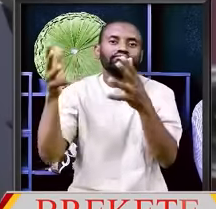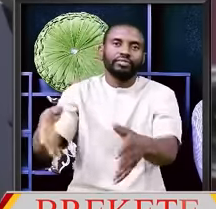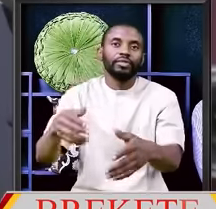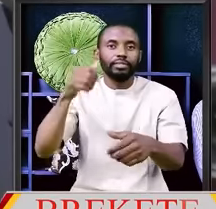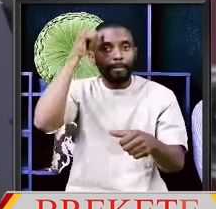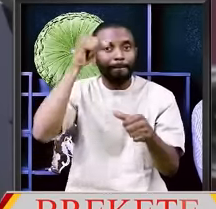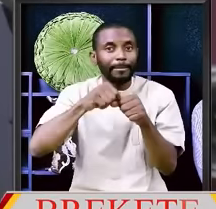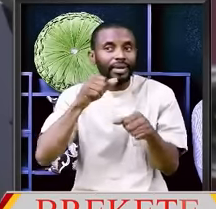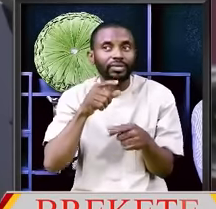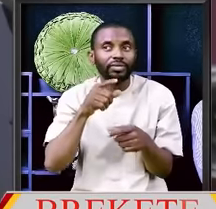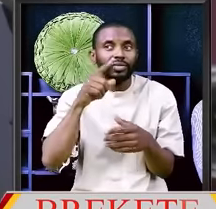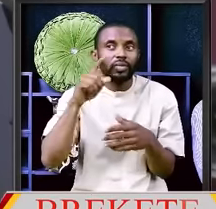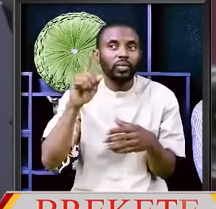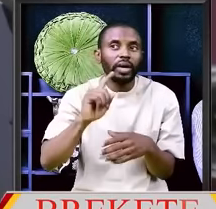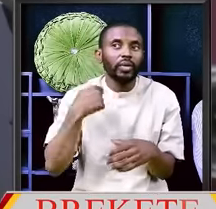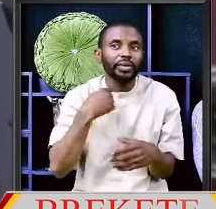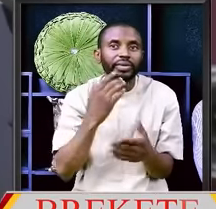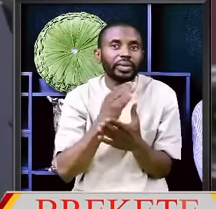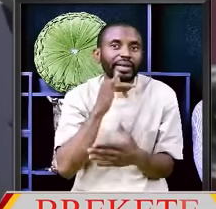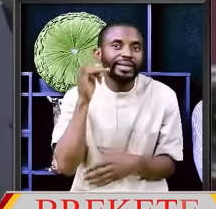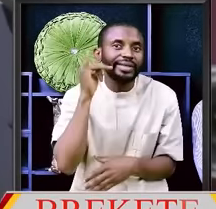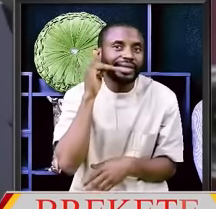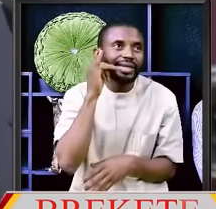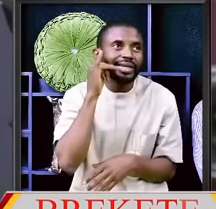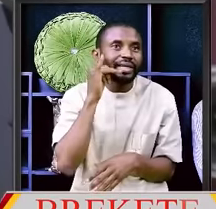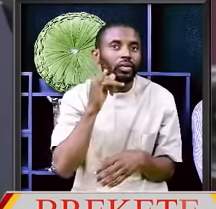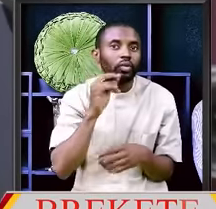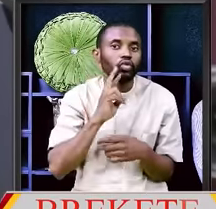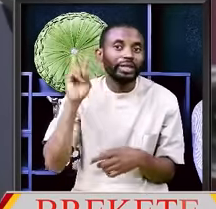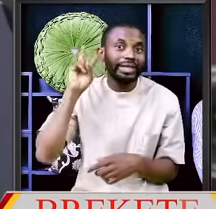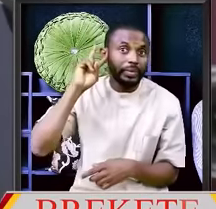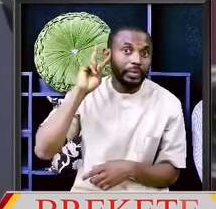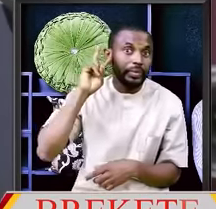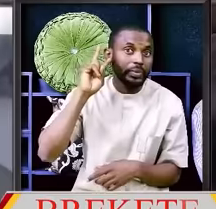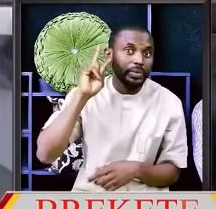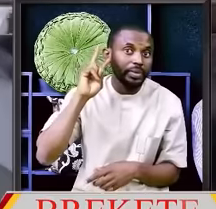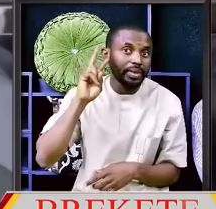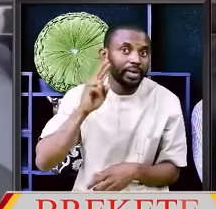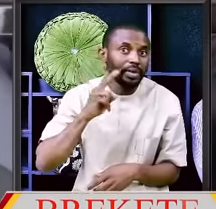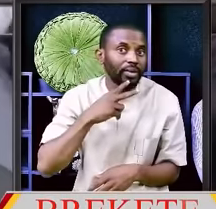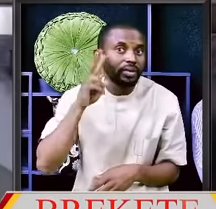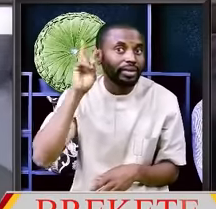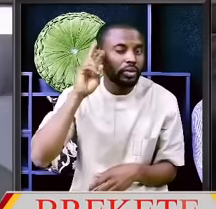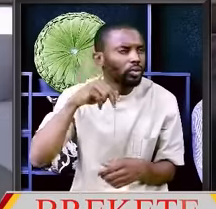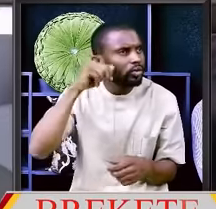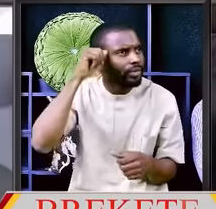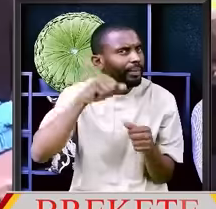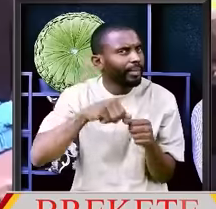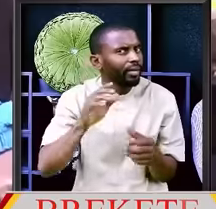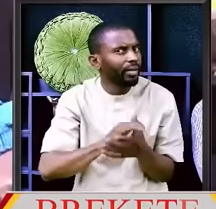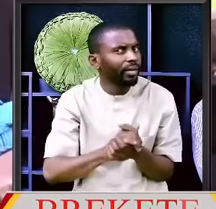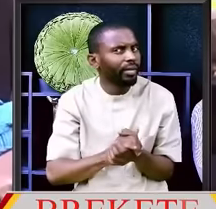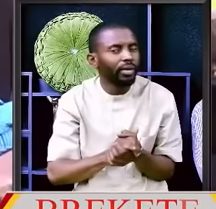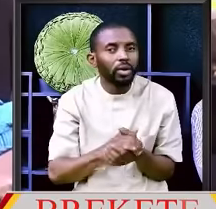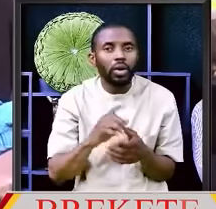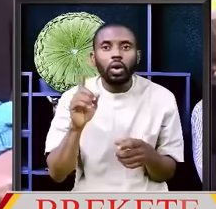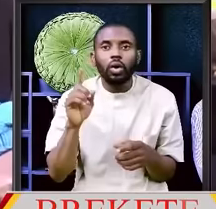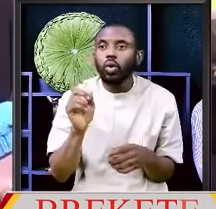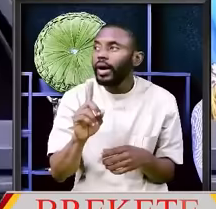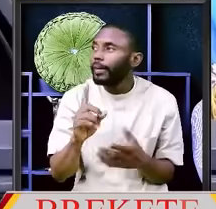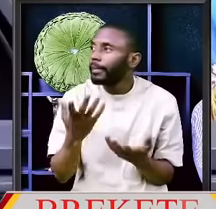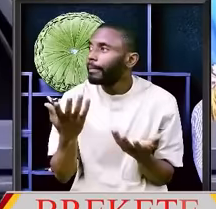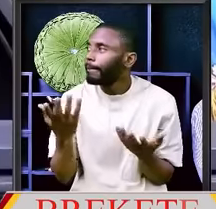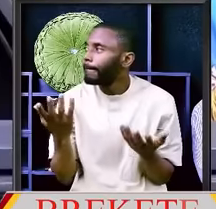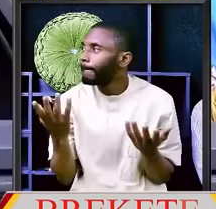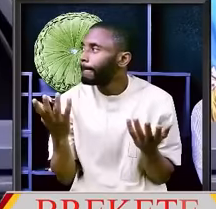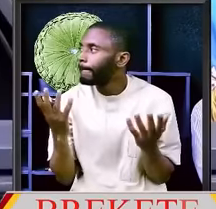we stopped yesterday? Day before yesterday. Day before yesterday. You now remember?